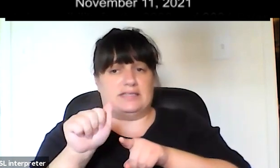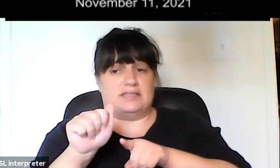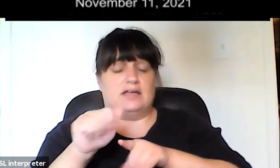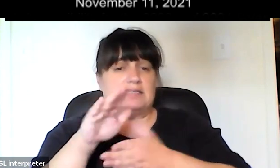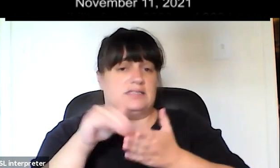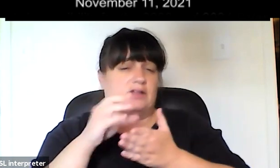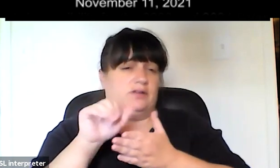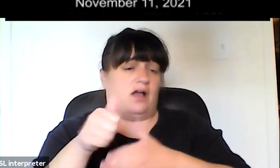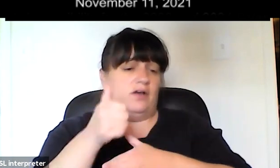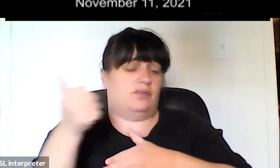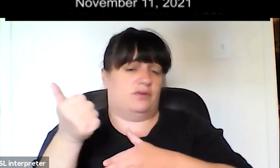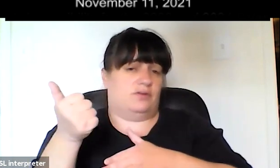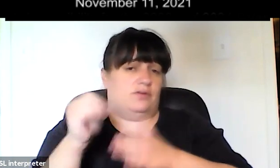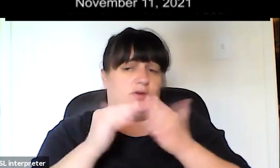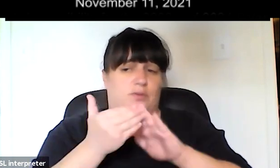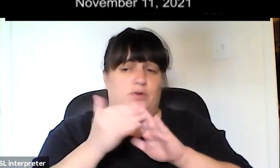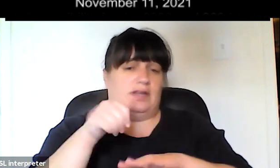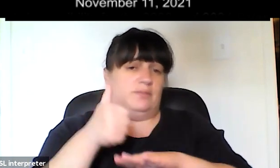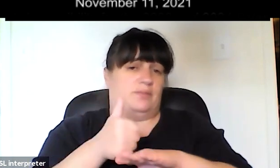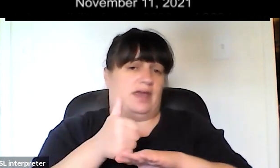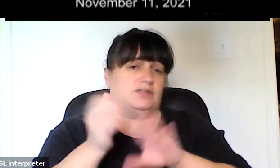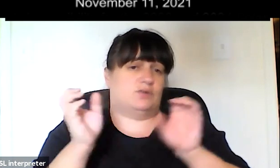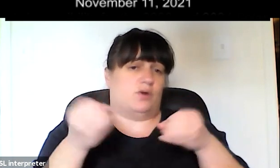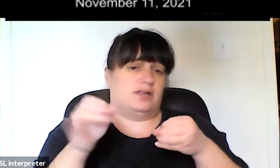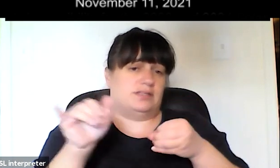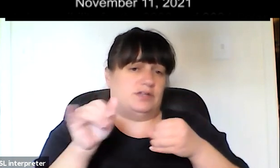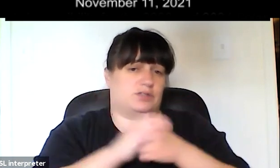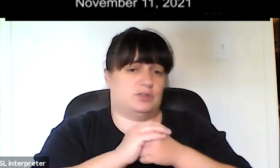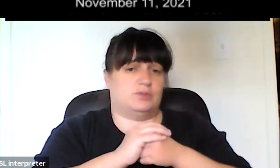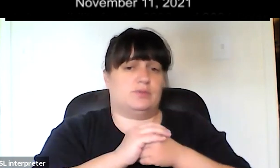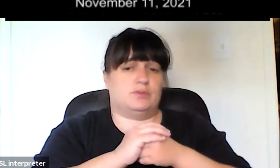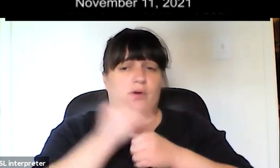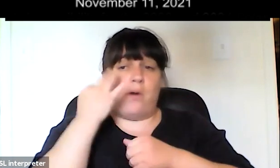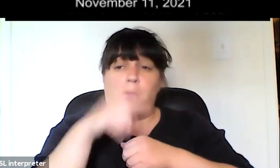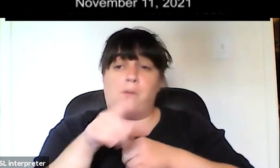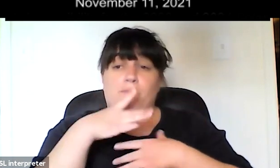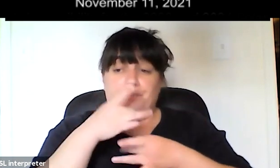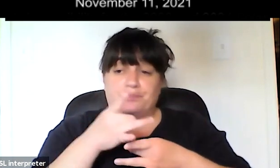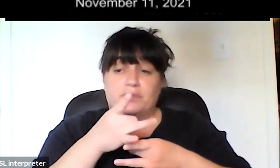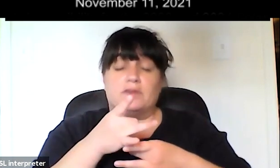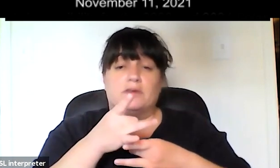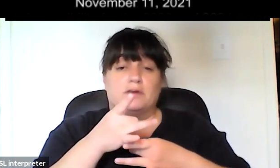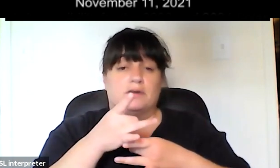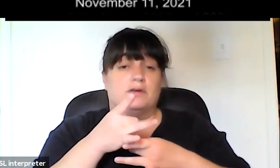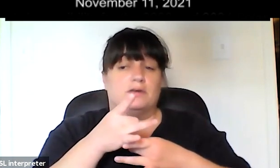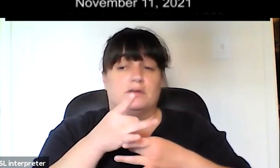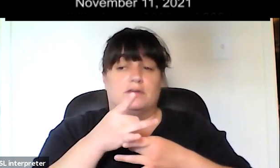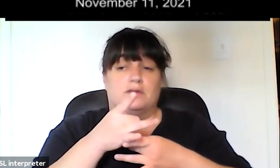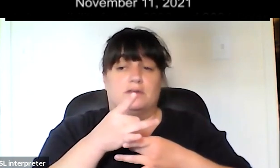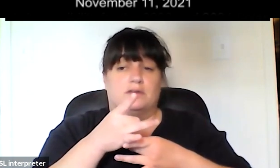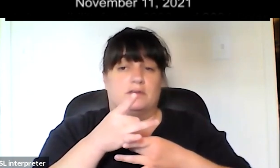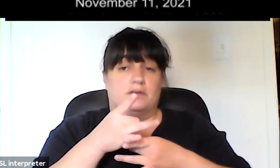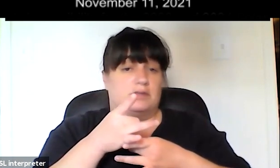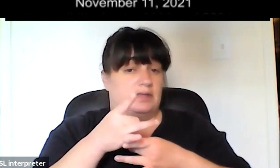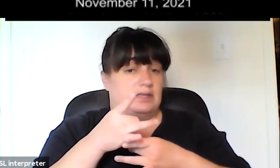and a few other community-based organizations as well. So if anyone is interested in procuring one of these